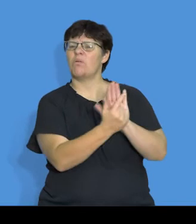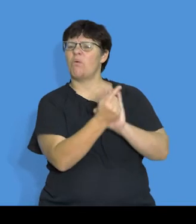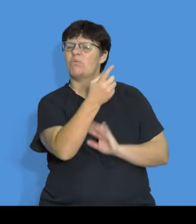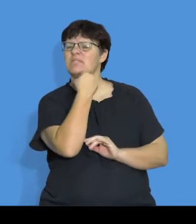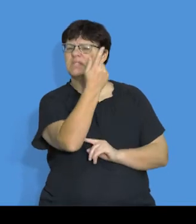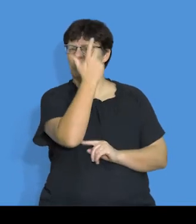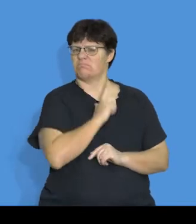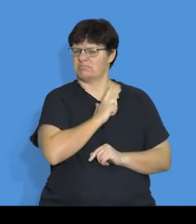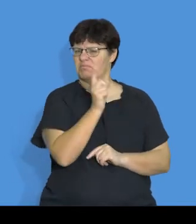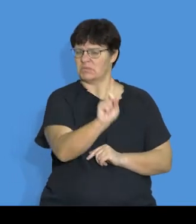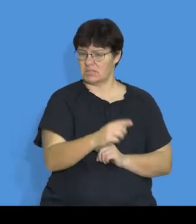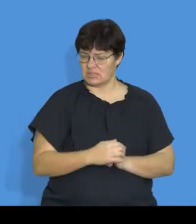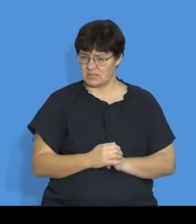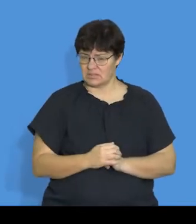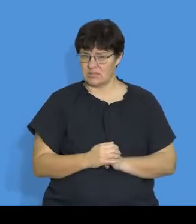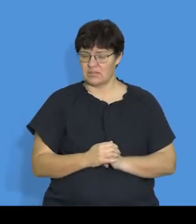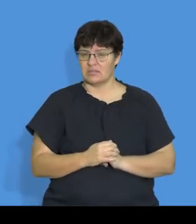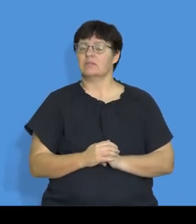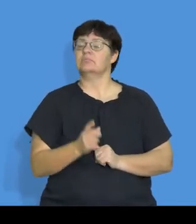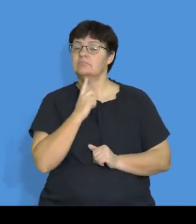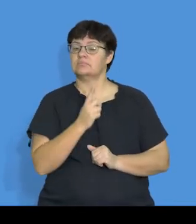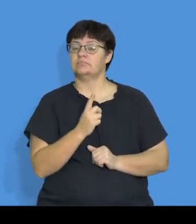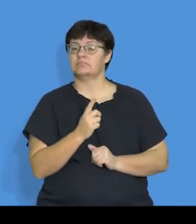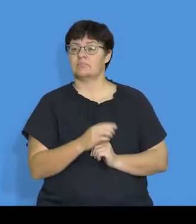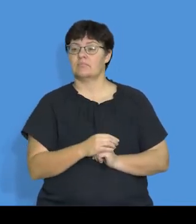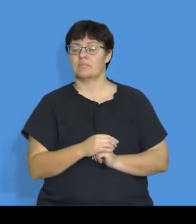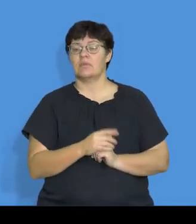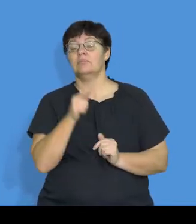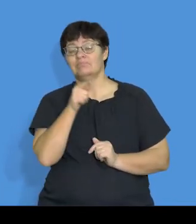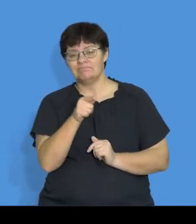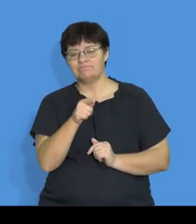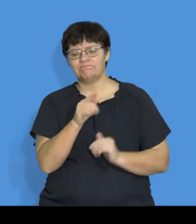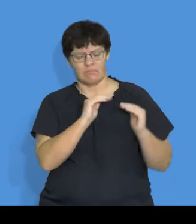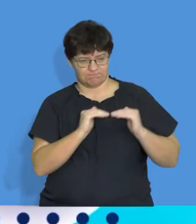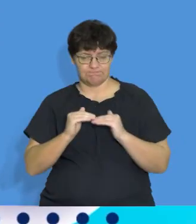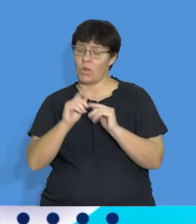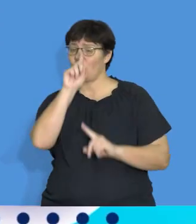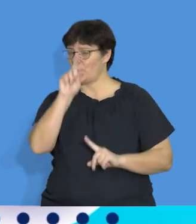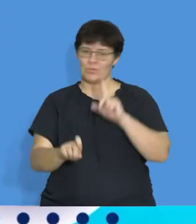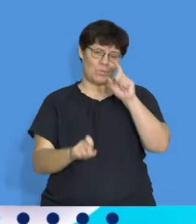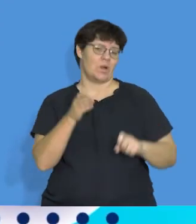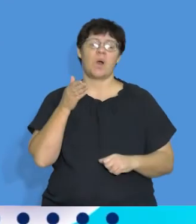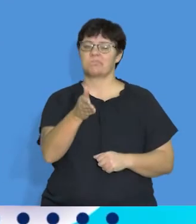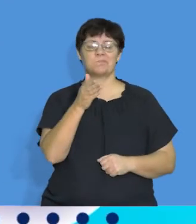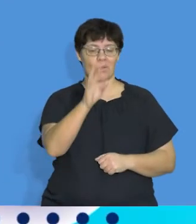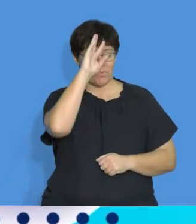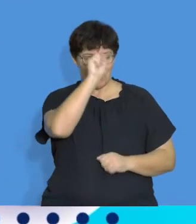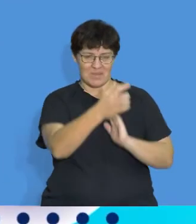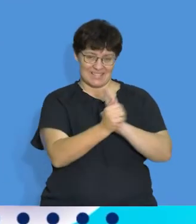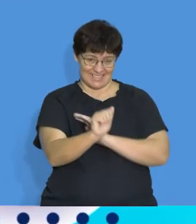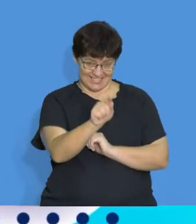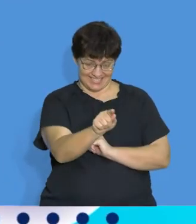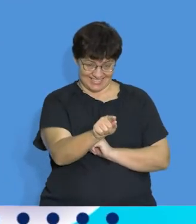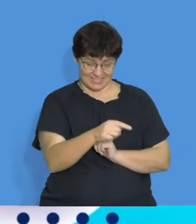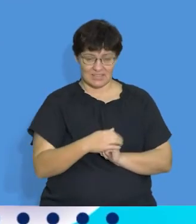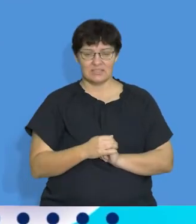at this point in time, I also want to emphasize the fact that this is a common question that is asked in terms of remembering skills. You know,